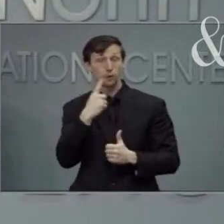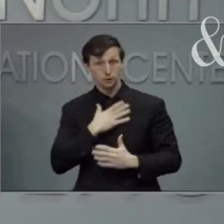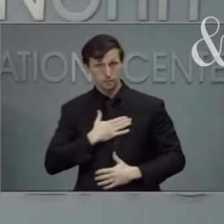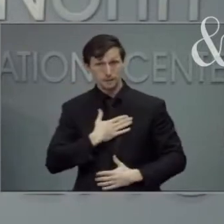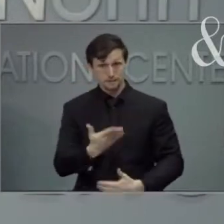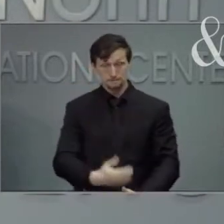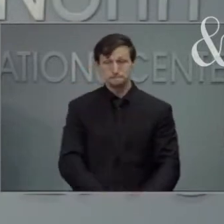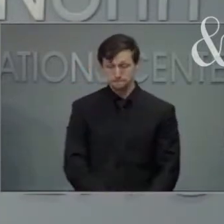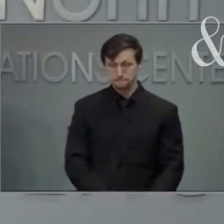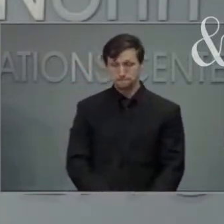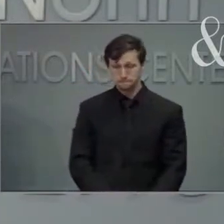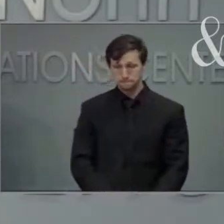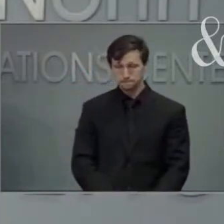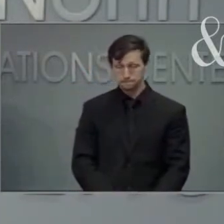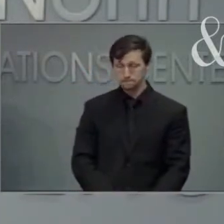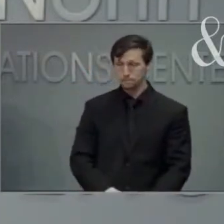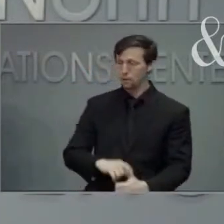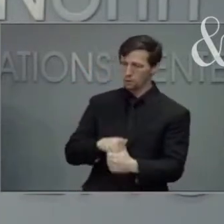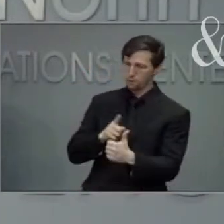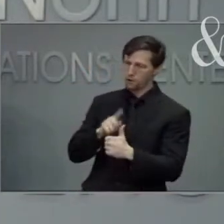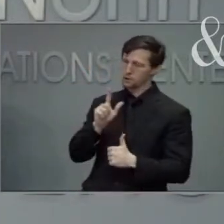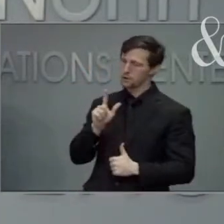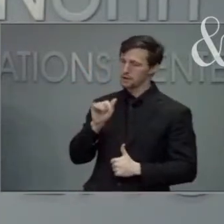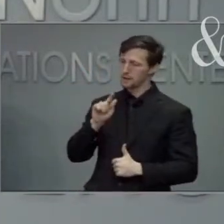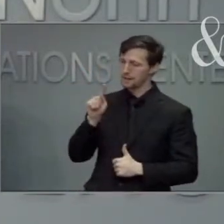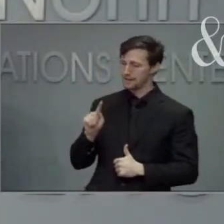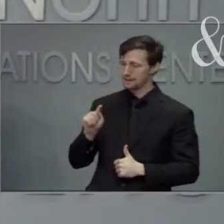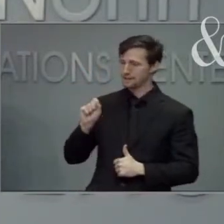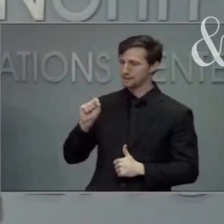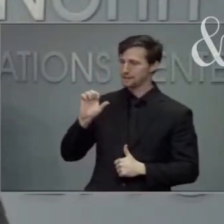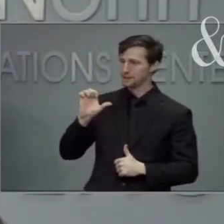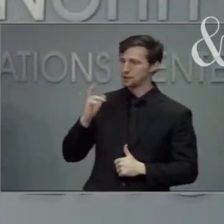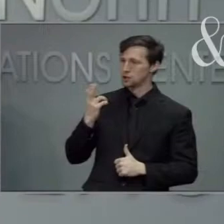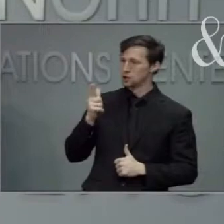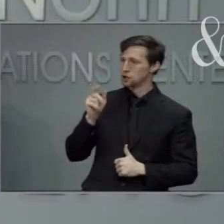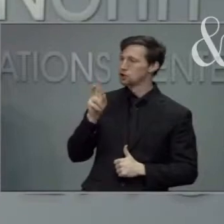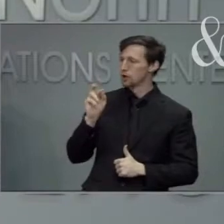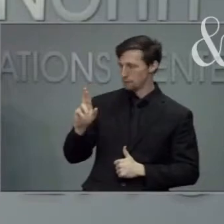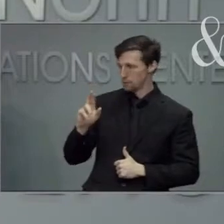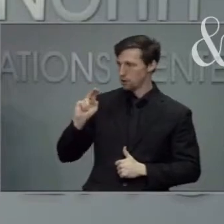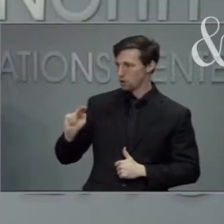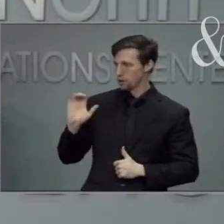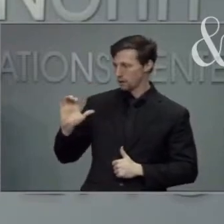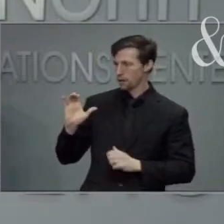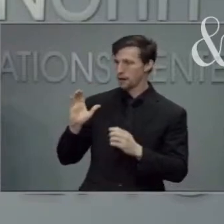Our first question is from Liz Schlemmer with North Carolina Public Radio.